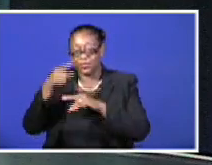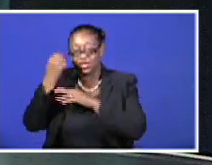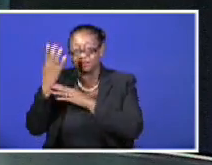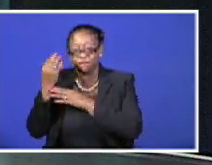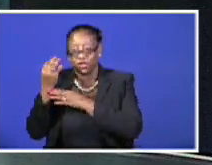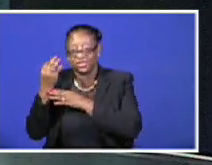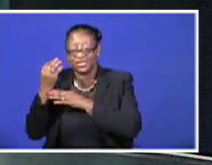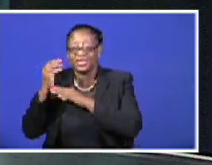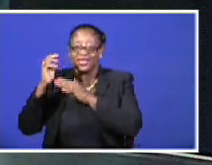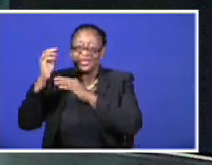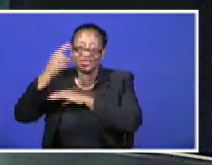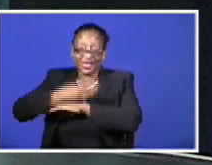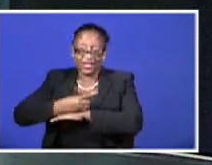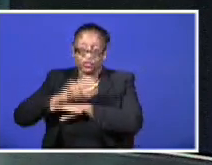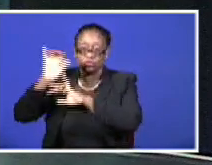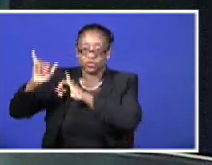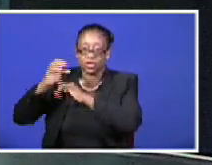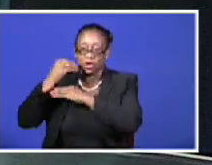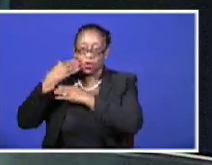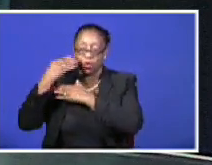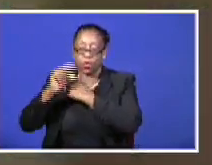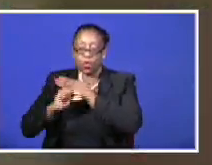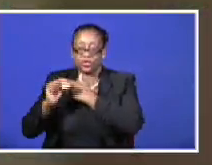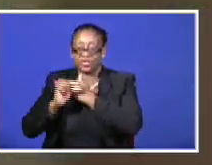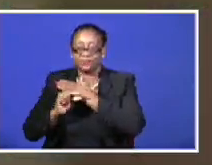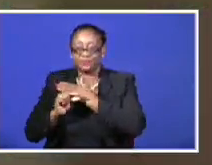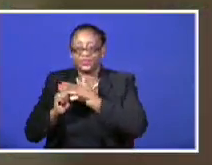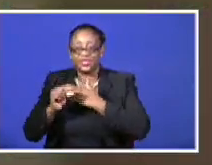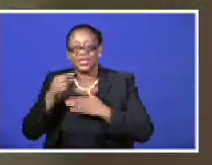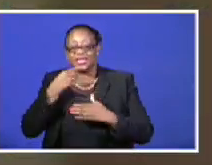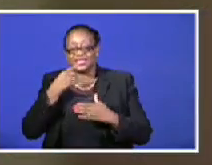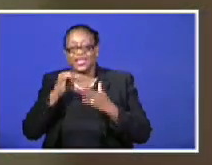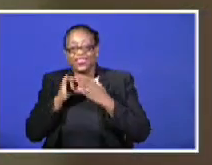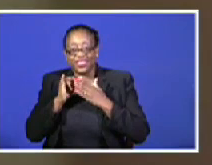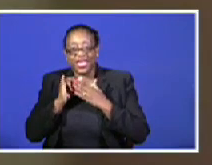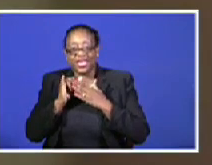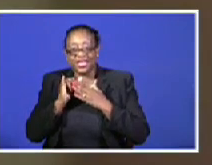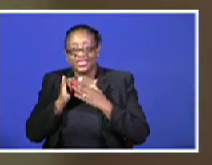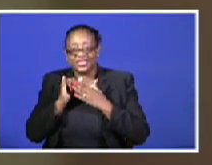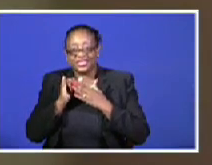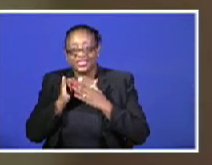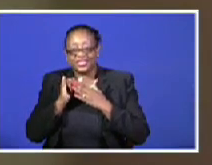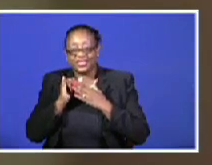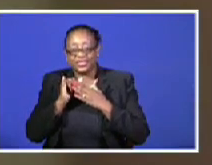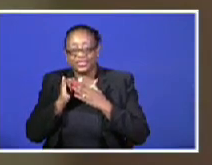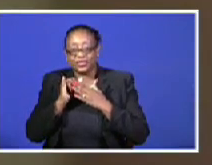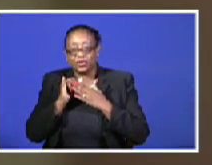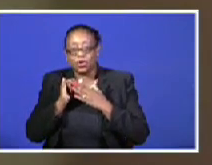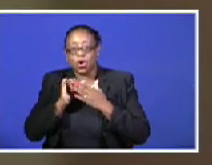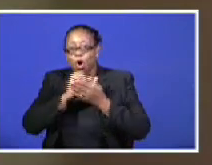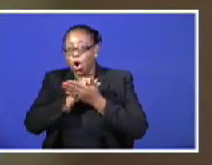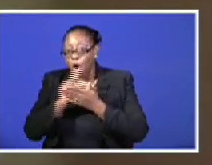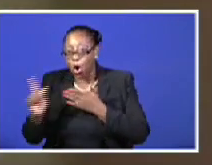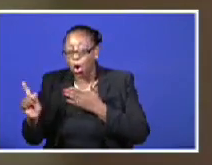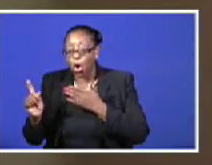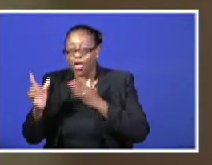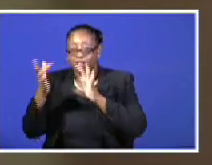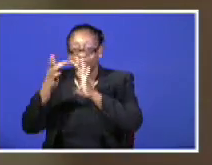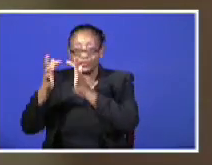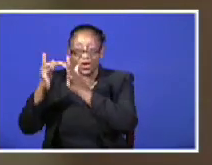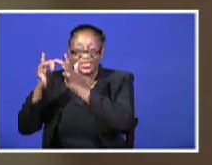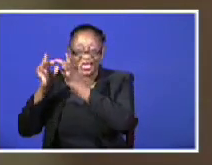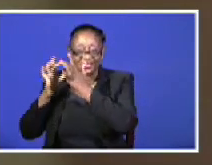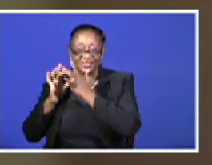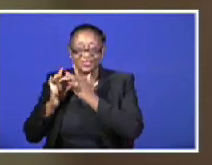14-day incubation period. We have to think strategically of when that test will be done. All contacts, close